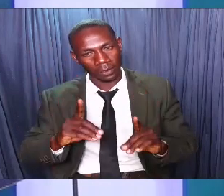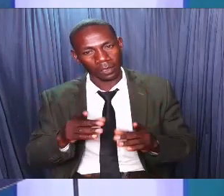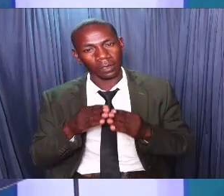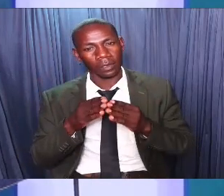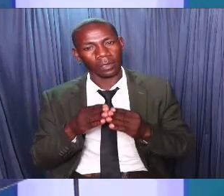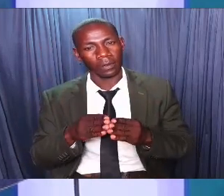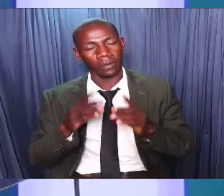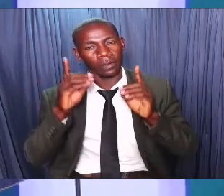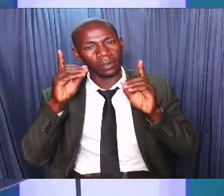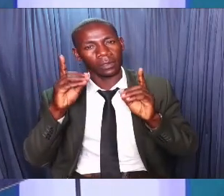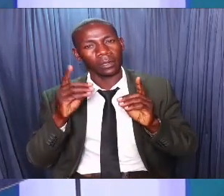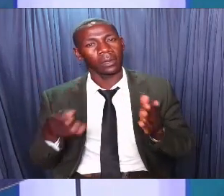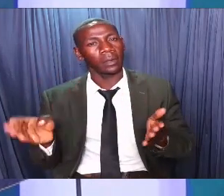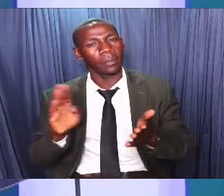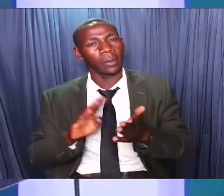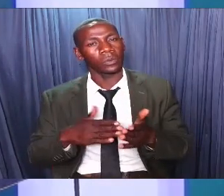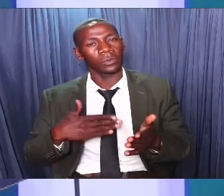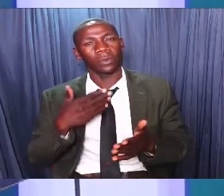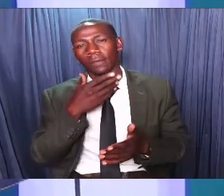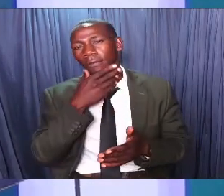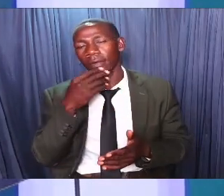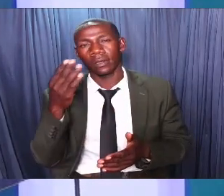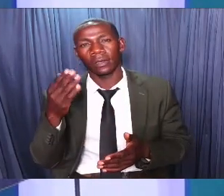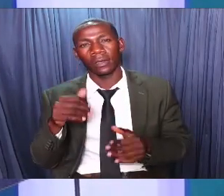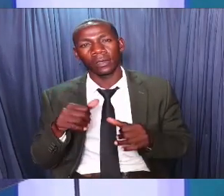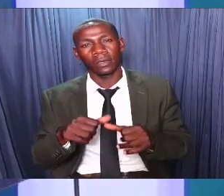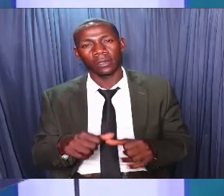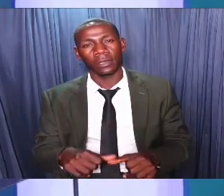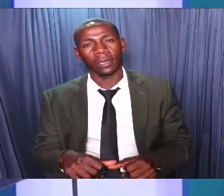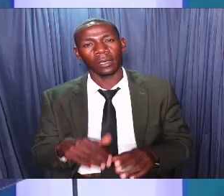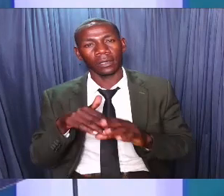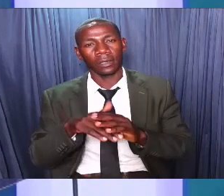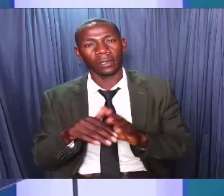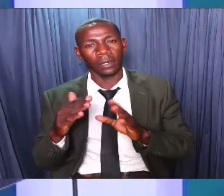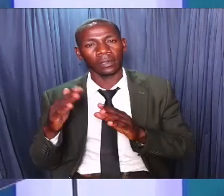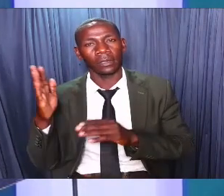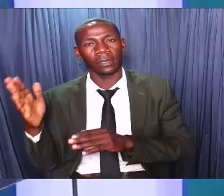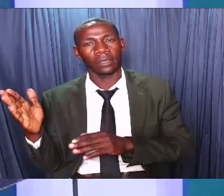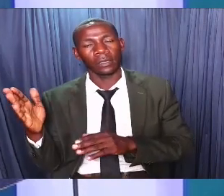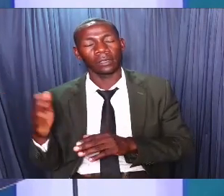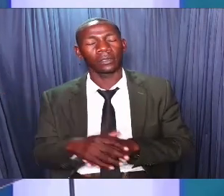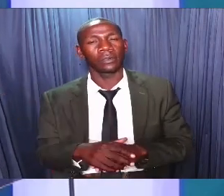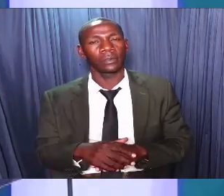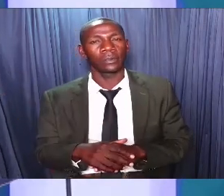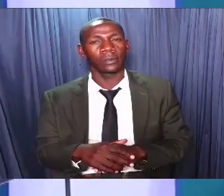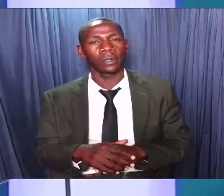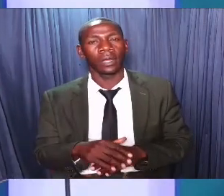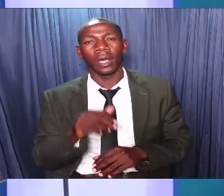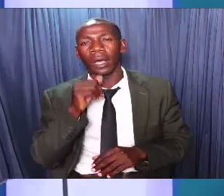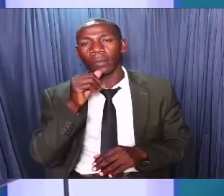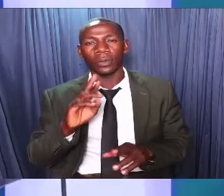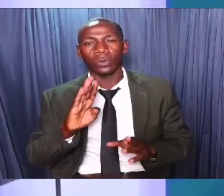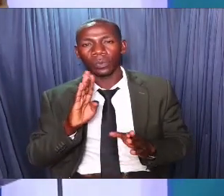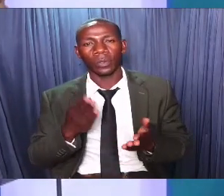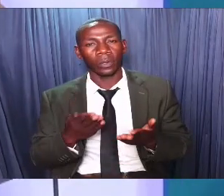It's enough for mumu. Tarudi kwa babangu. I'll go back to my father. Nikaishi ndani ya nyumba yake. And live in his house. Niko tayari nikae kama